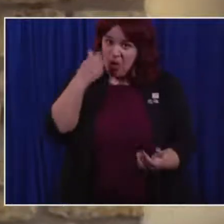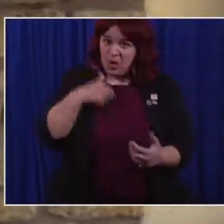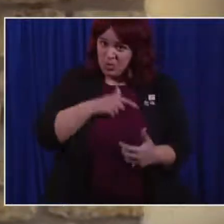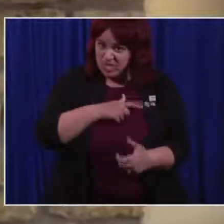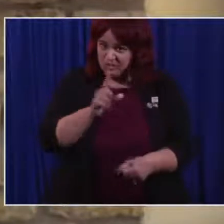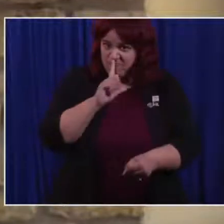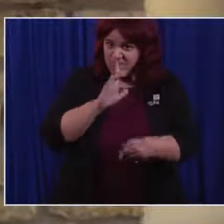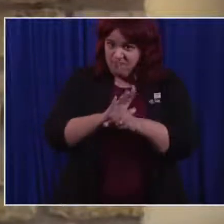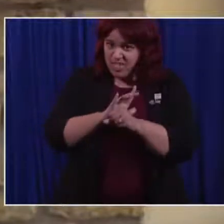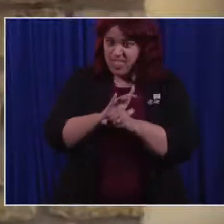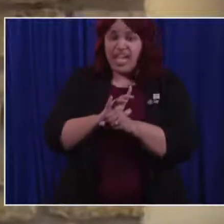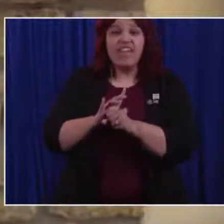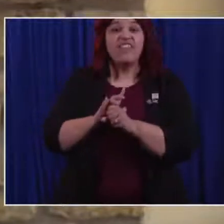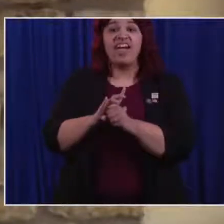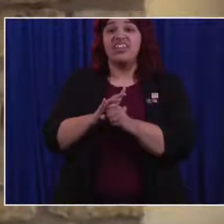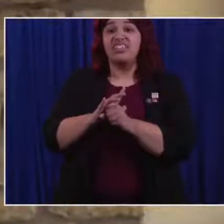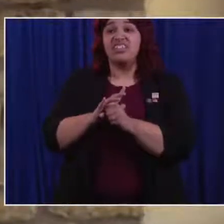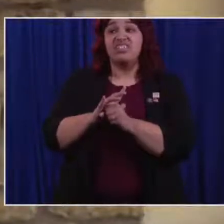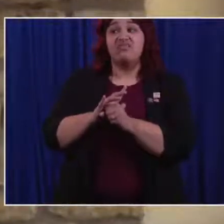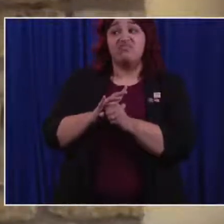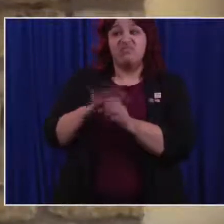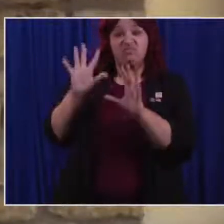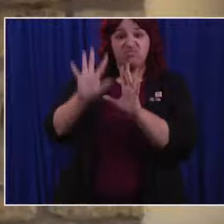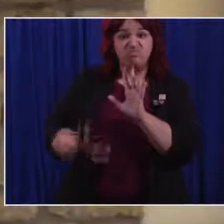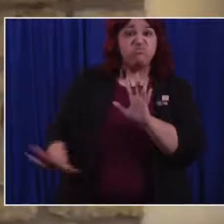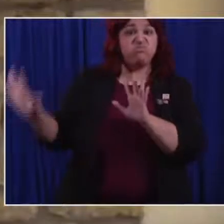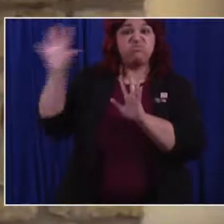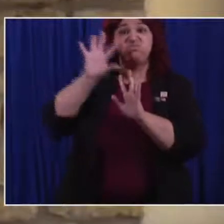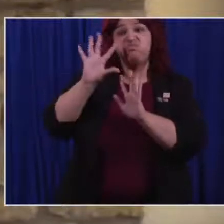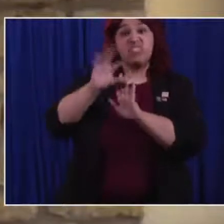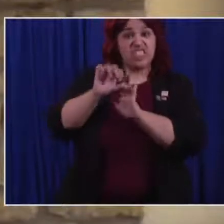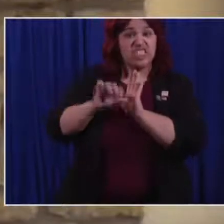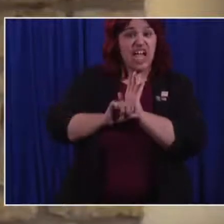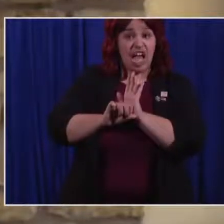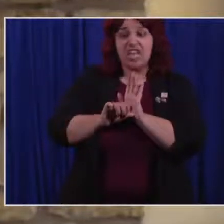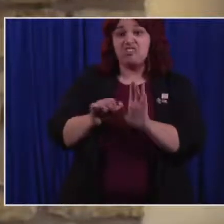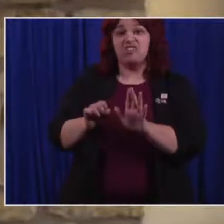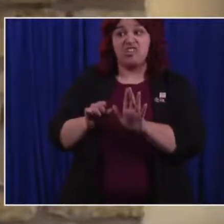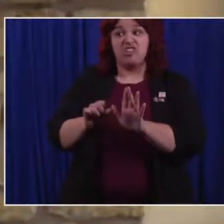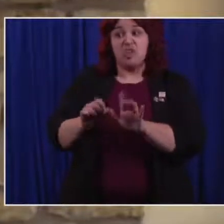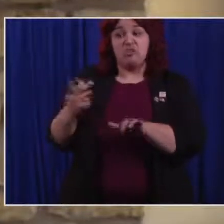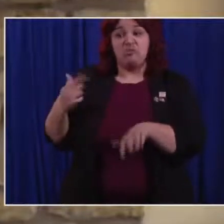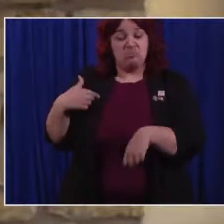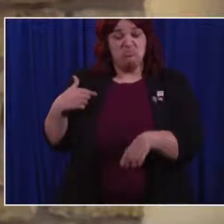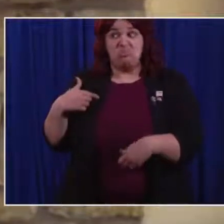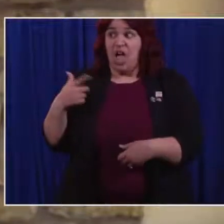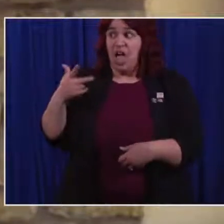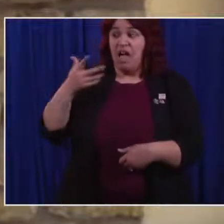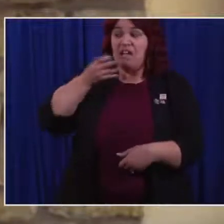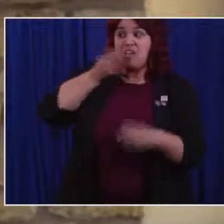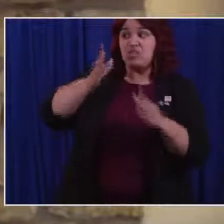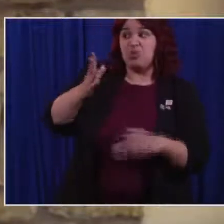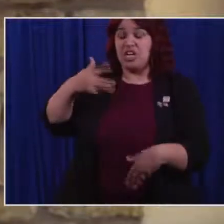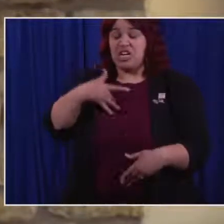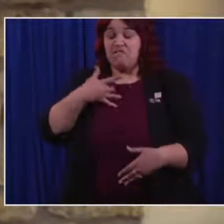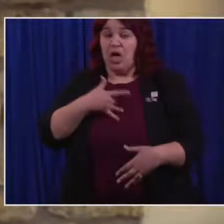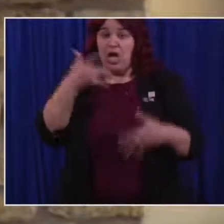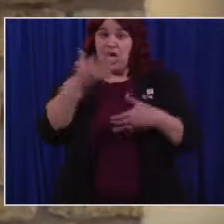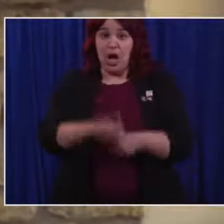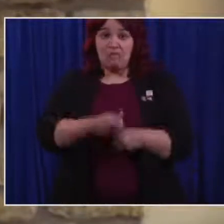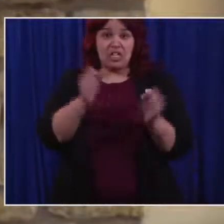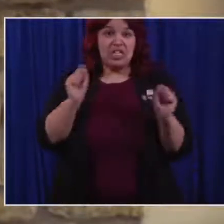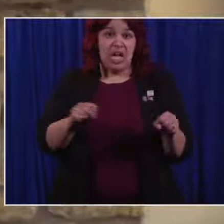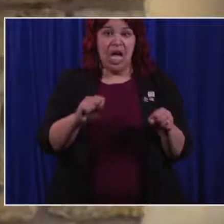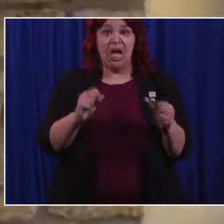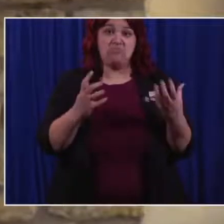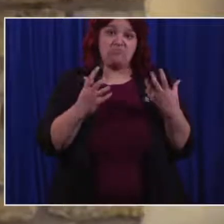that's basically the medical advice we've got. Let me ask Dr. Vanderhoff, because he was very, very much involved in coming up with